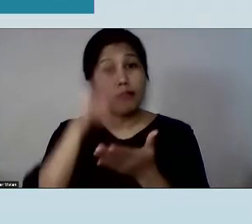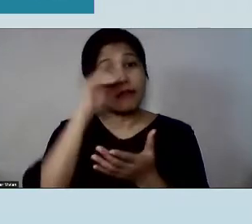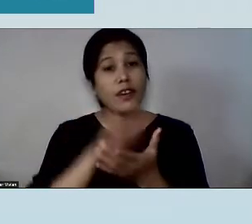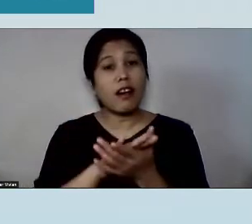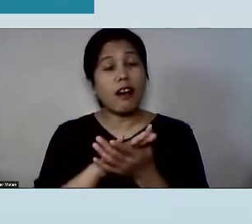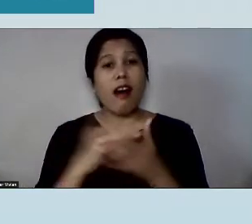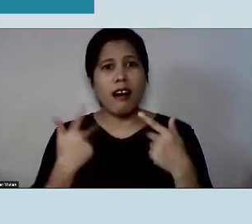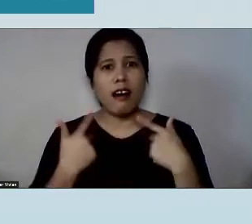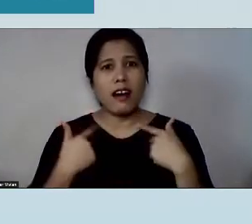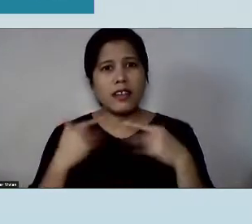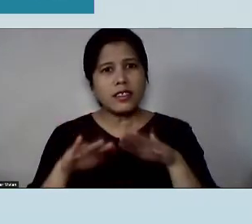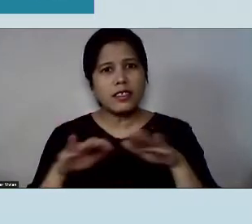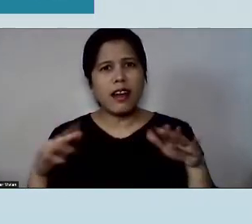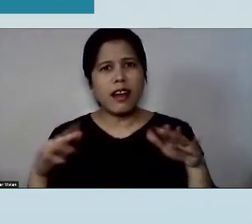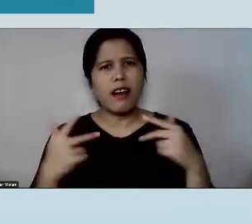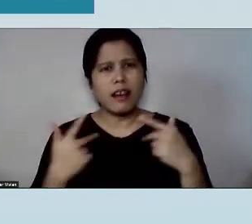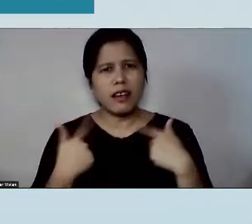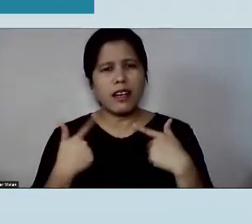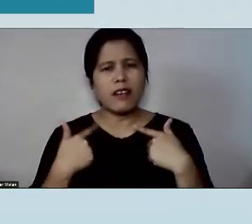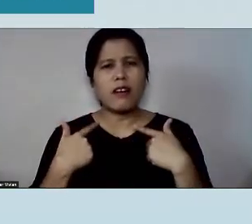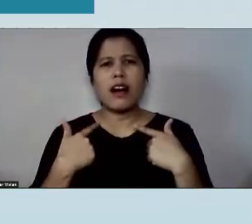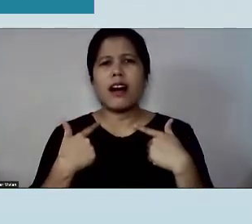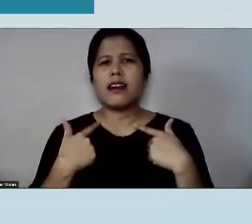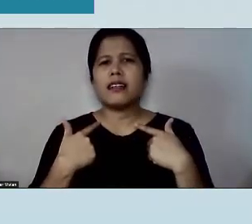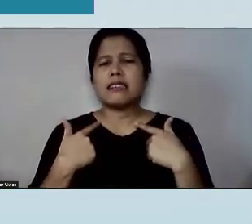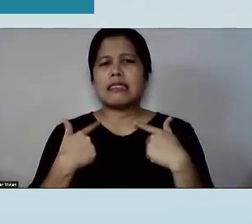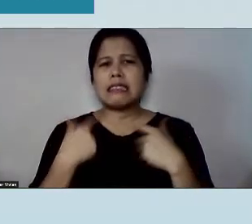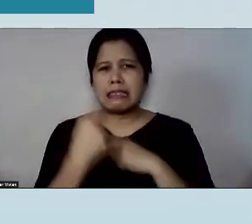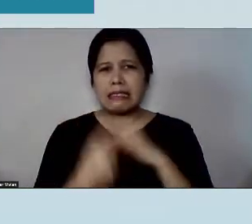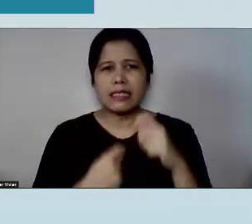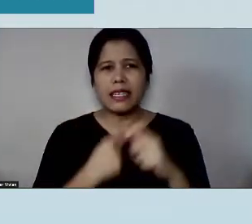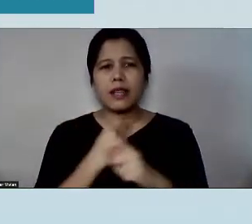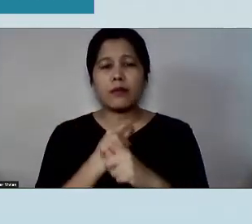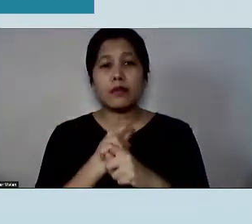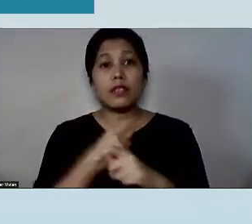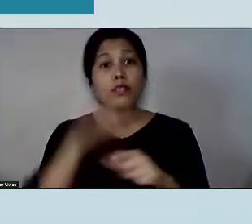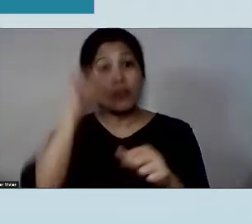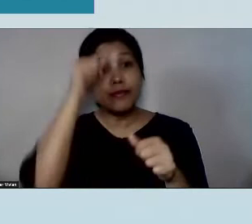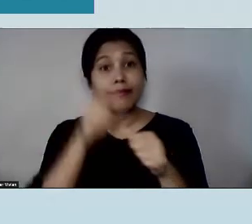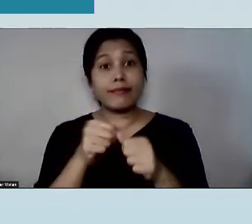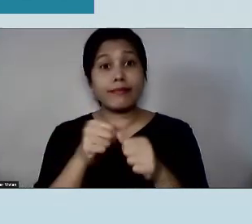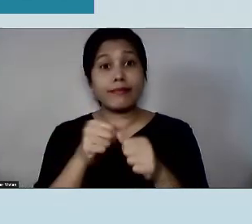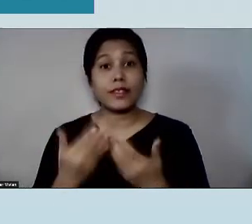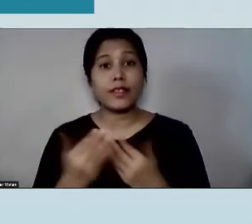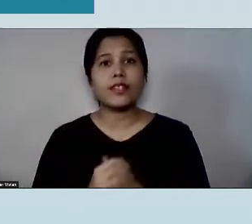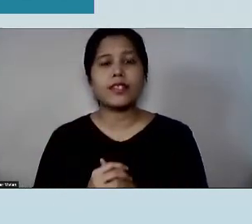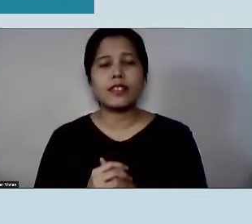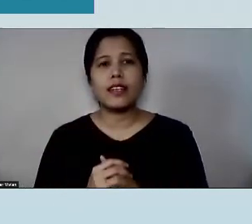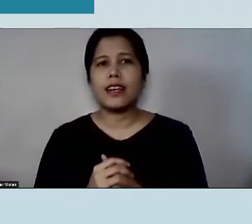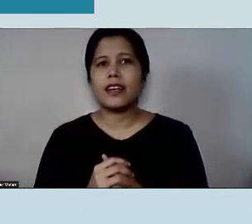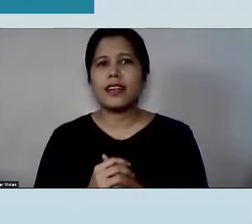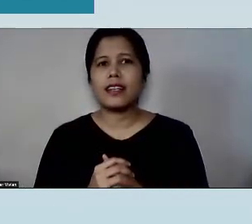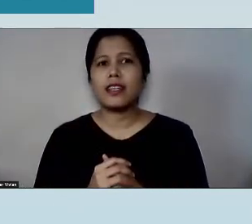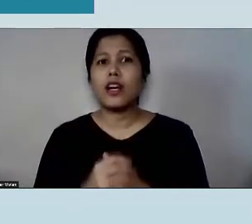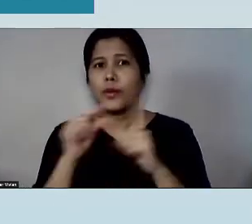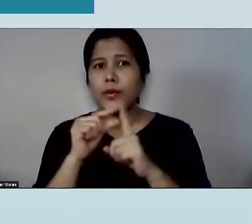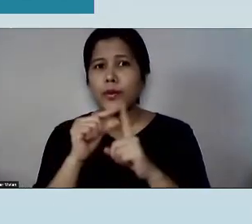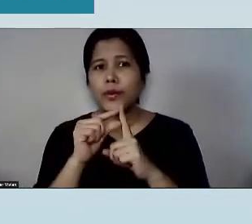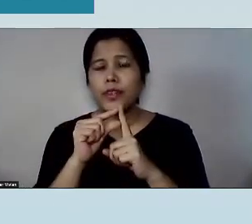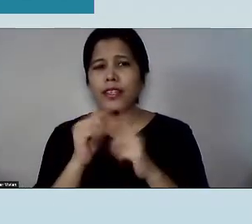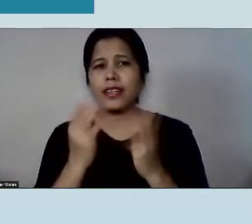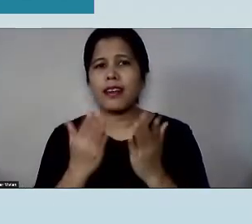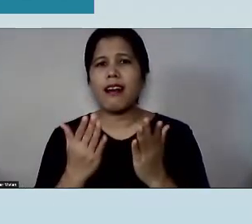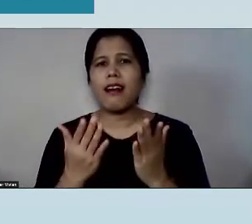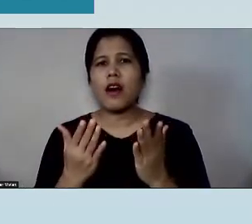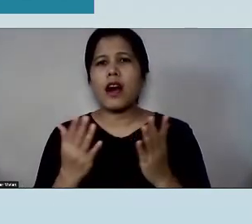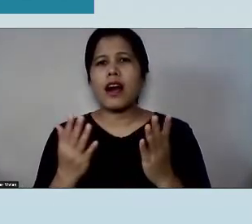having this, and they have all the types. As you will recall. And again, the key word here, it has to exist for